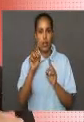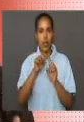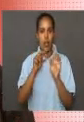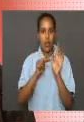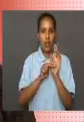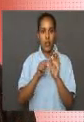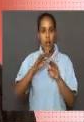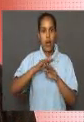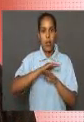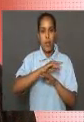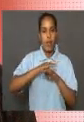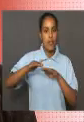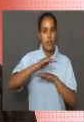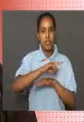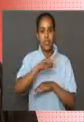are above them.